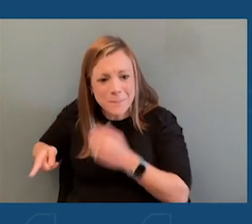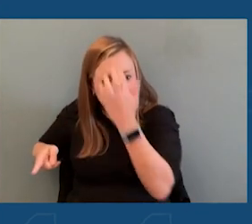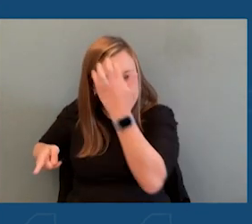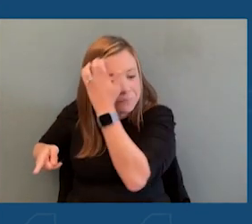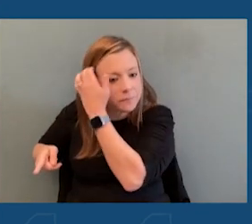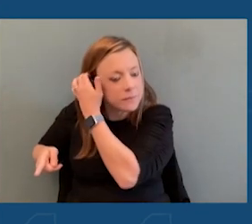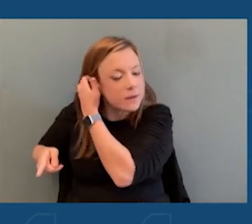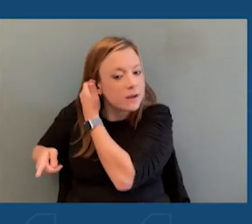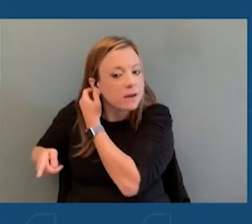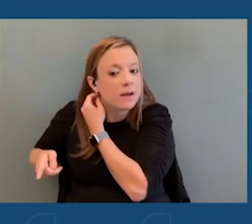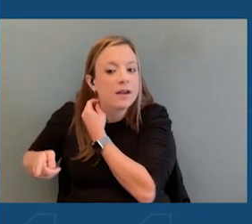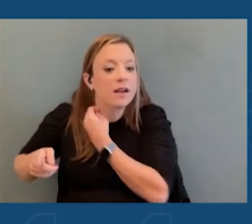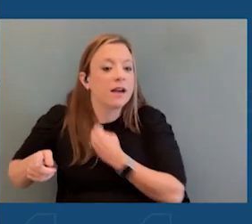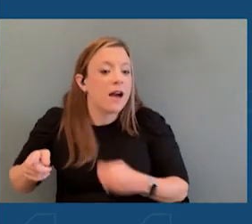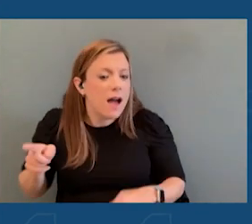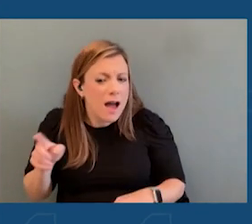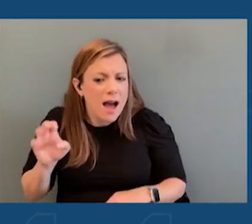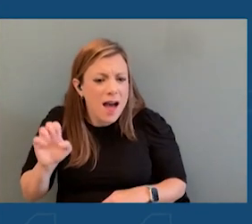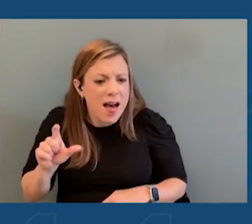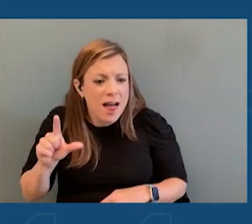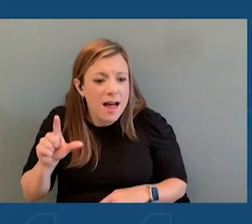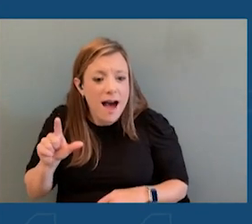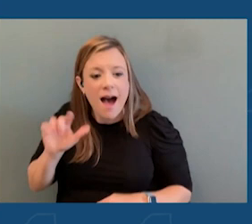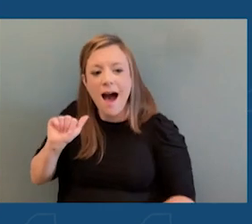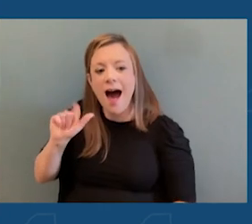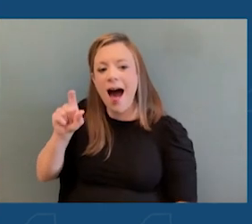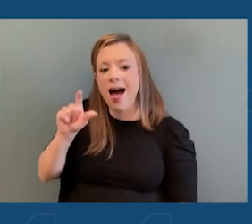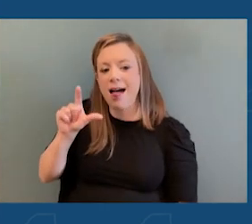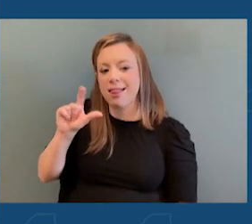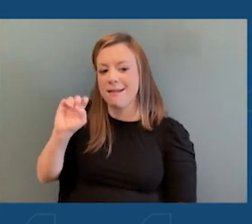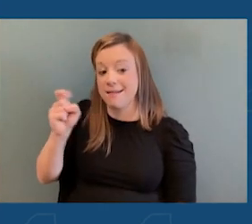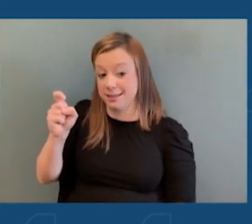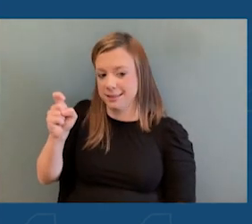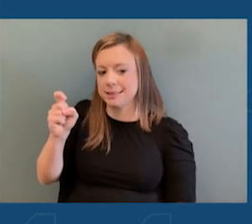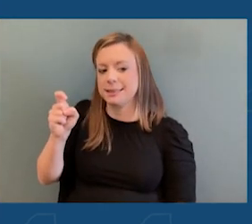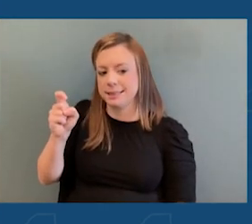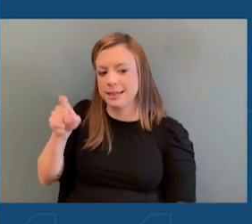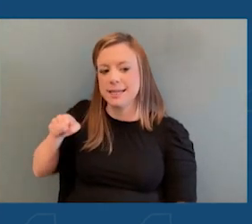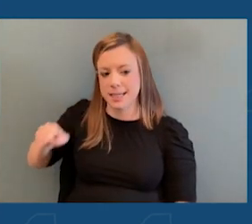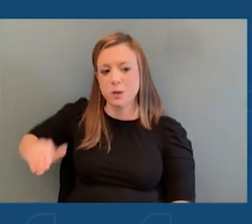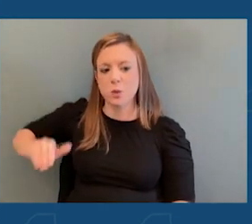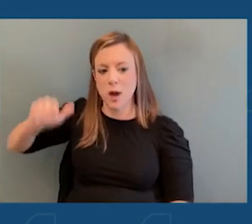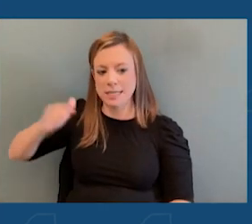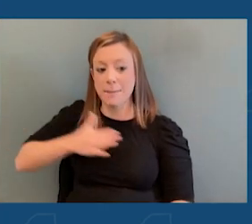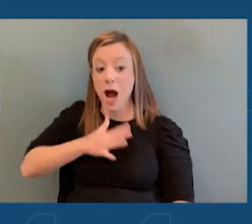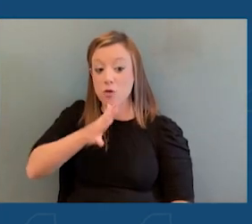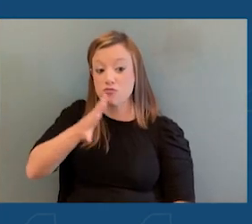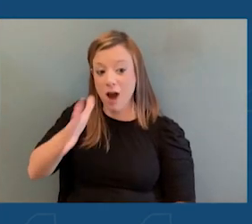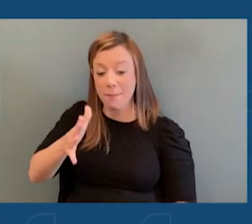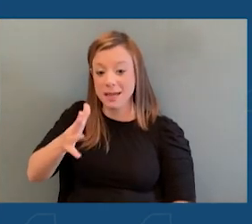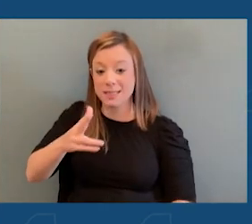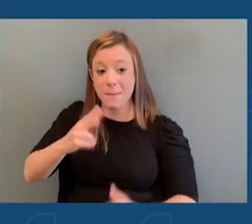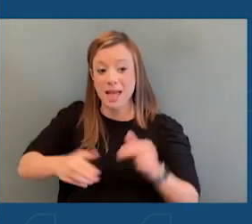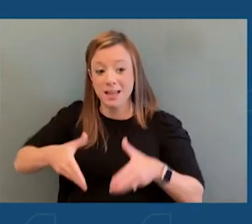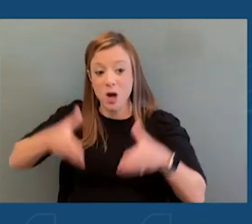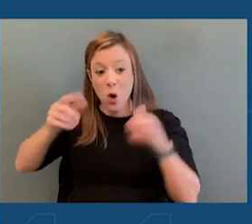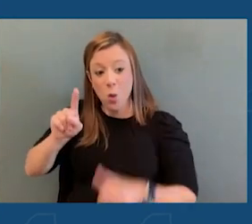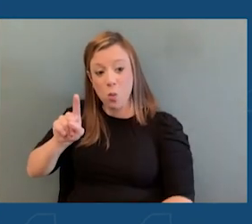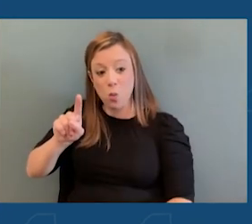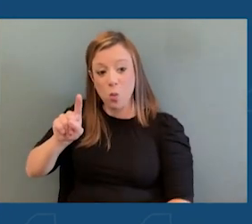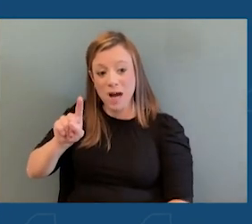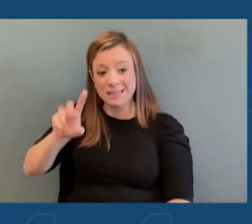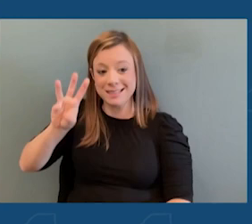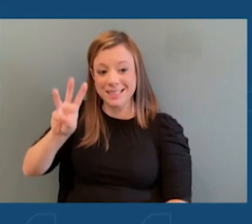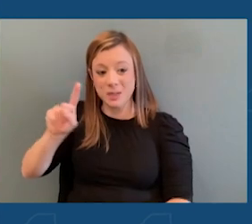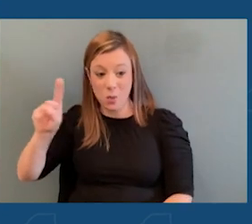El hijo. ¿Cómo se llama? Alex, yes. So Alex was raised in my grandmother's building on 161st and Riverside. His mother is very involved